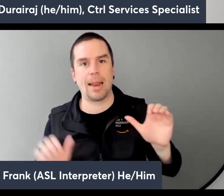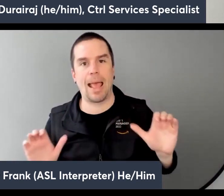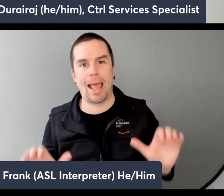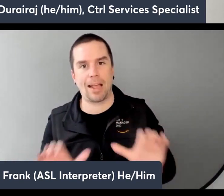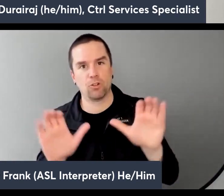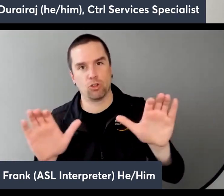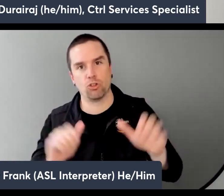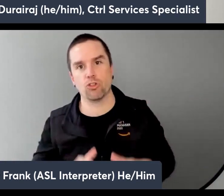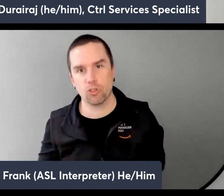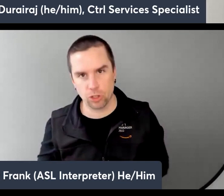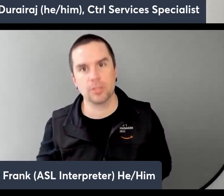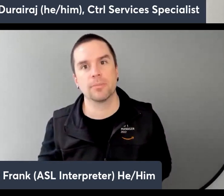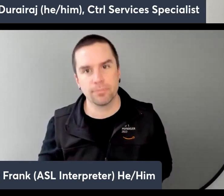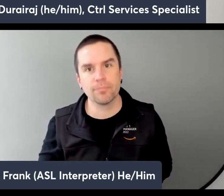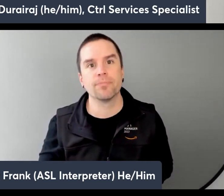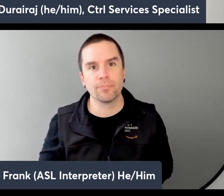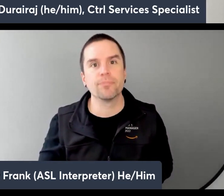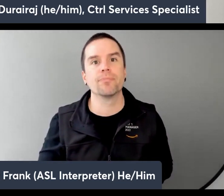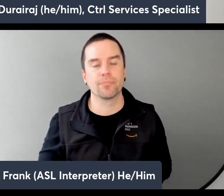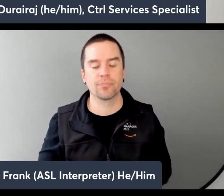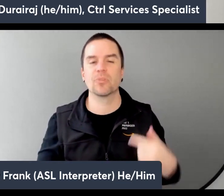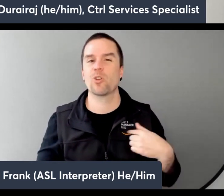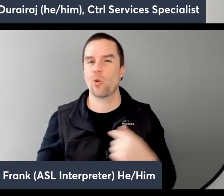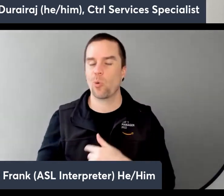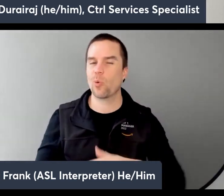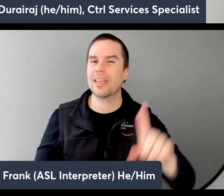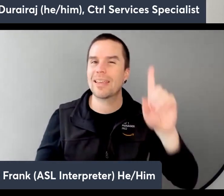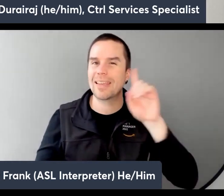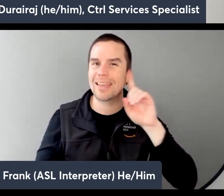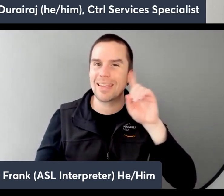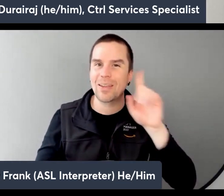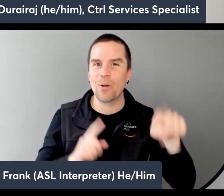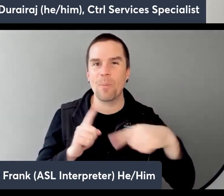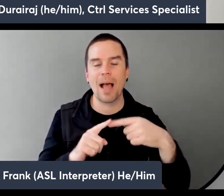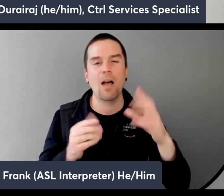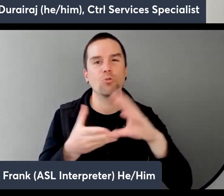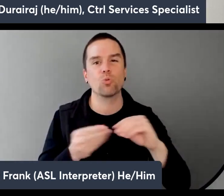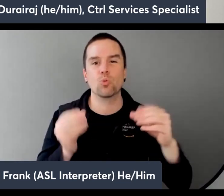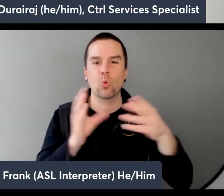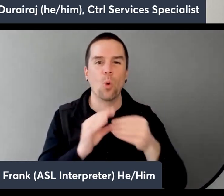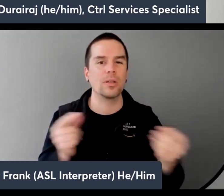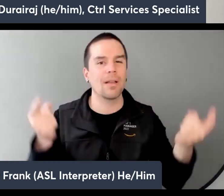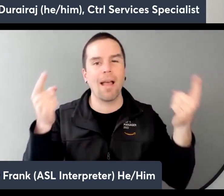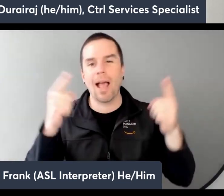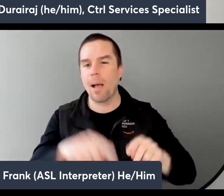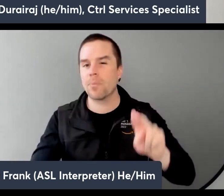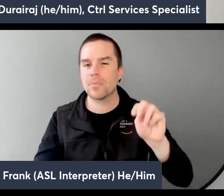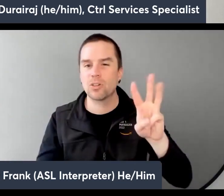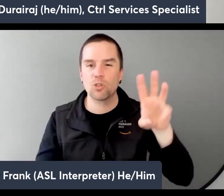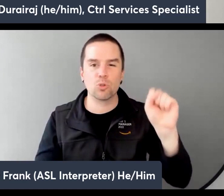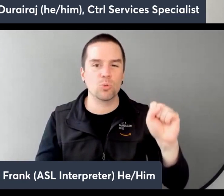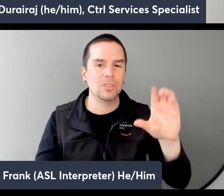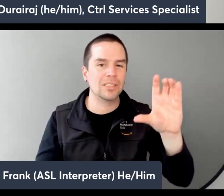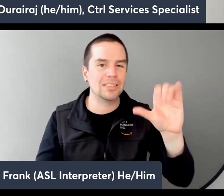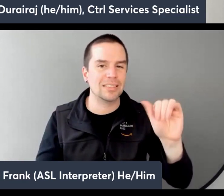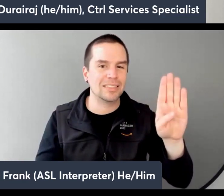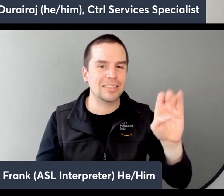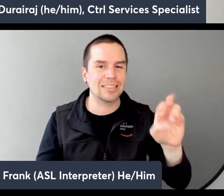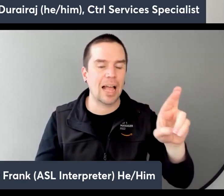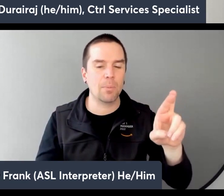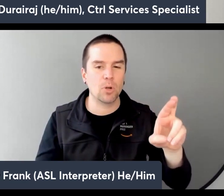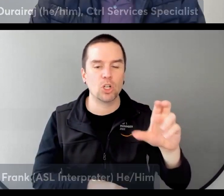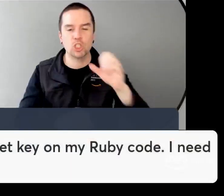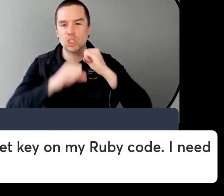like we always hear about stories just on the news of like cybersecurity and exposed credentials and hackers.